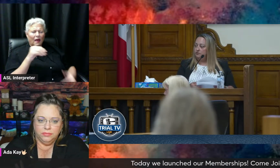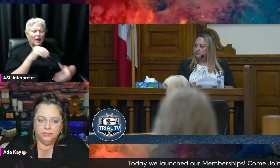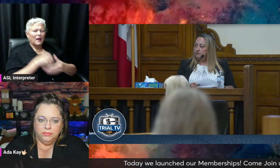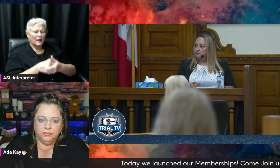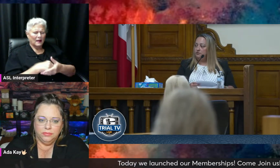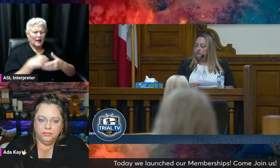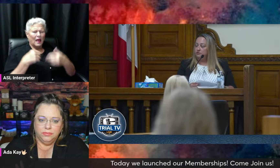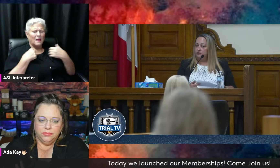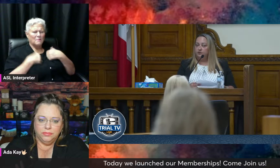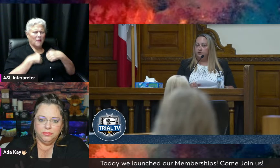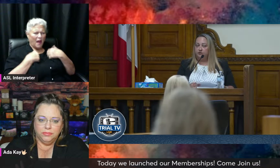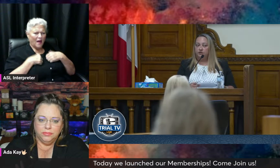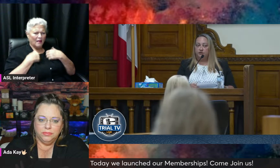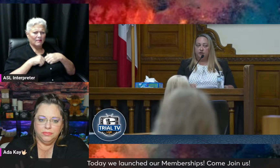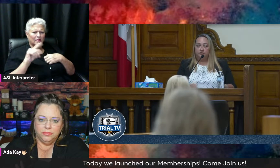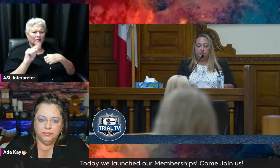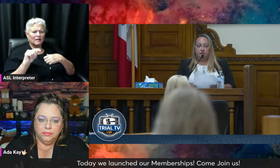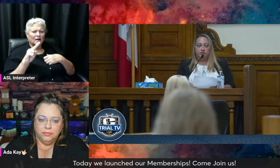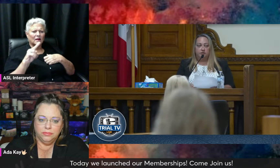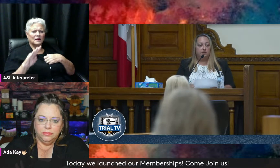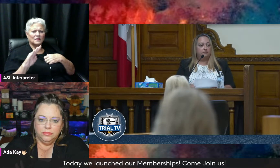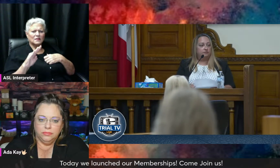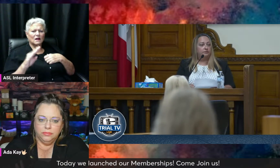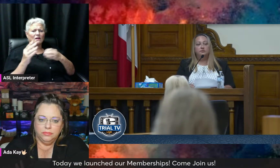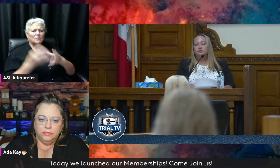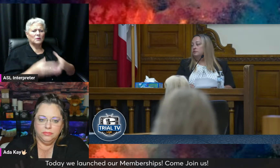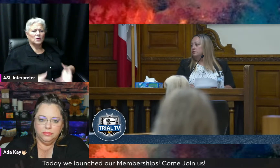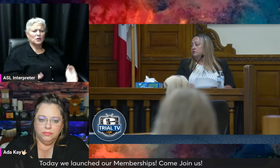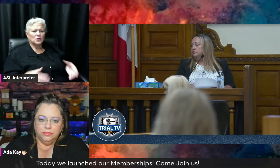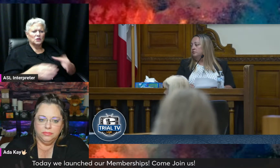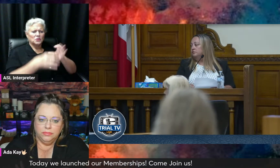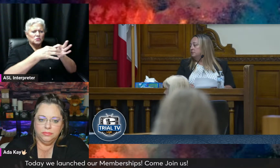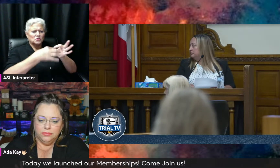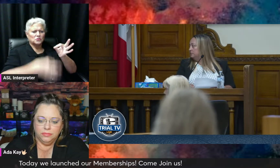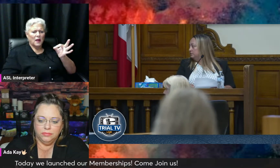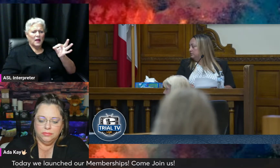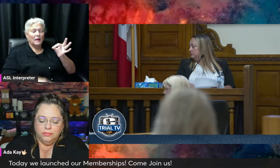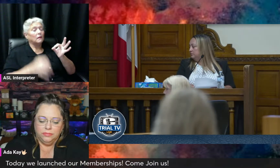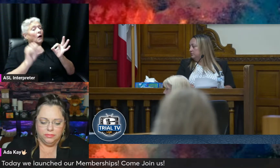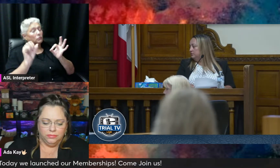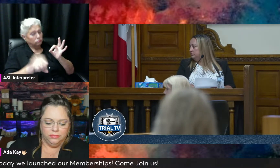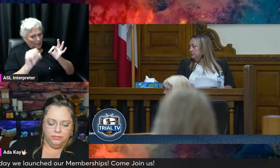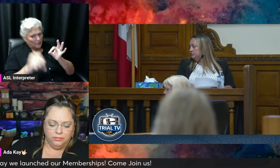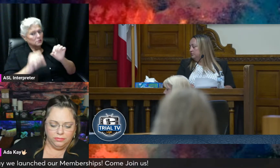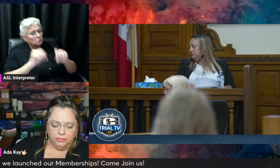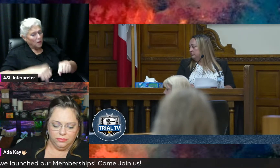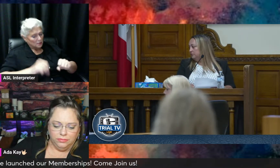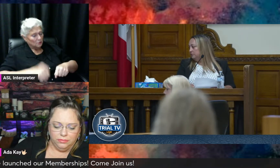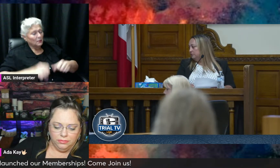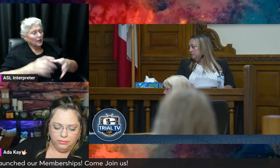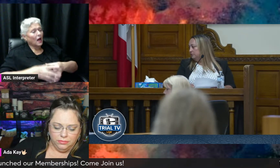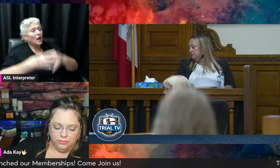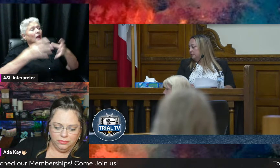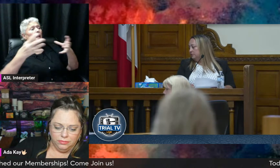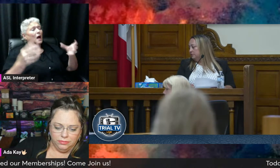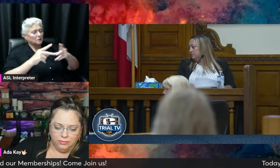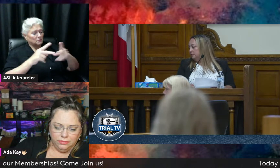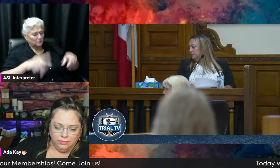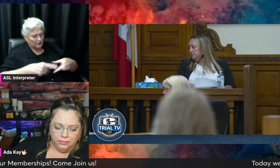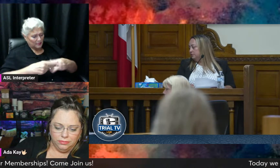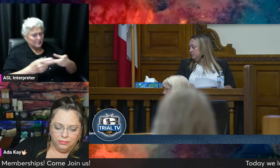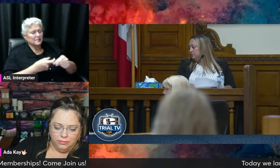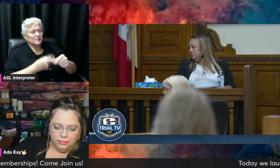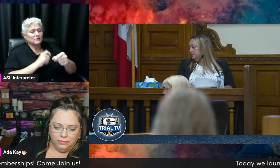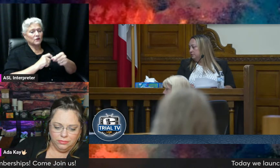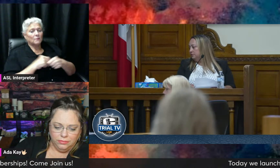drain, wouldn't you? There are potentially a lot of sources, yes. Okay. Now, this was